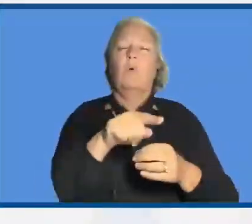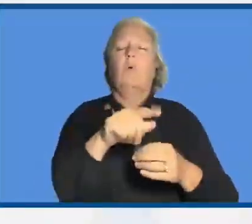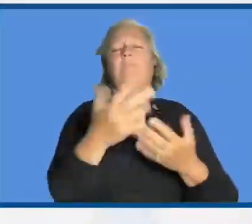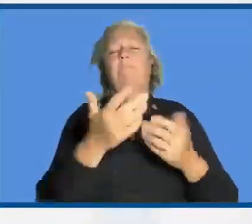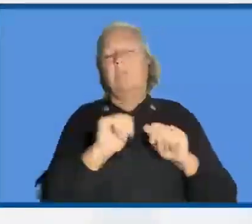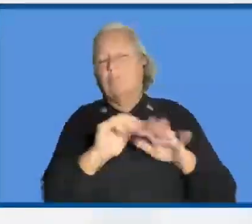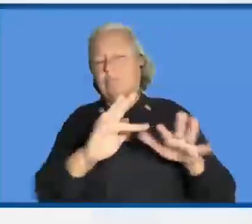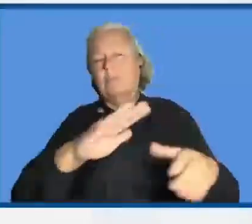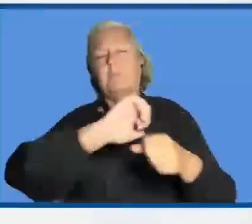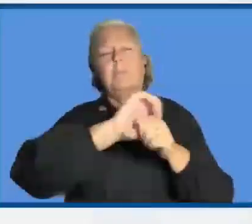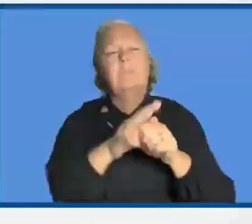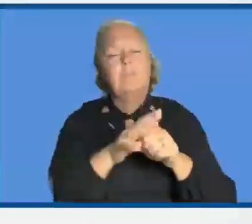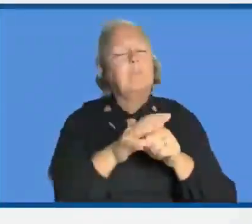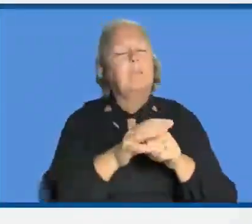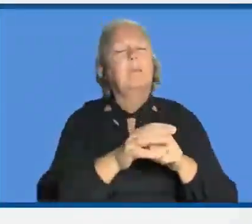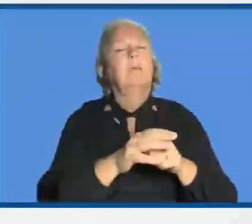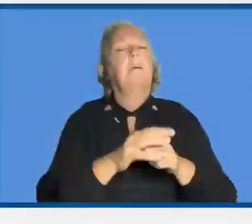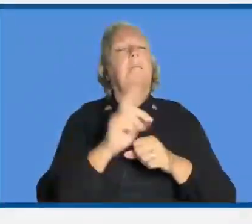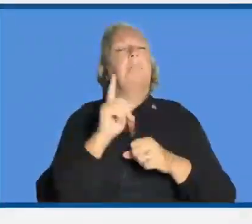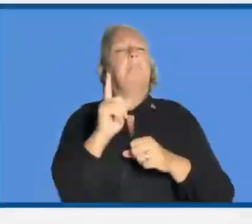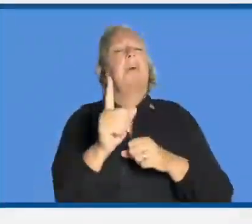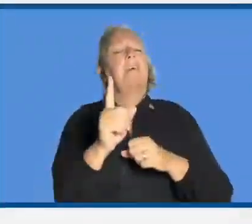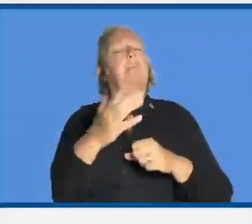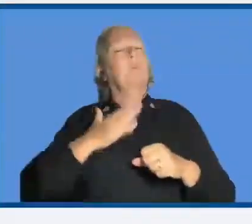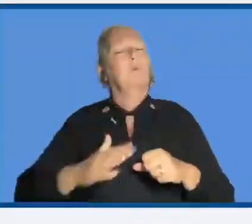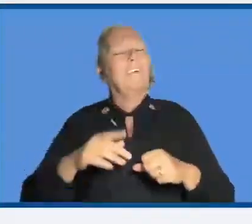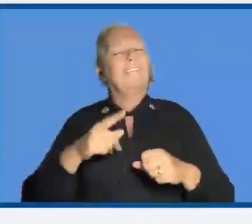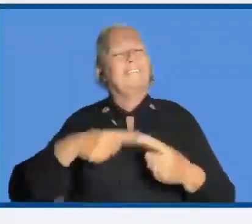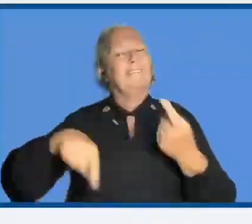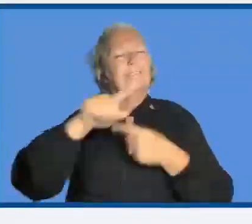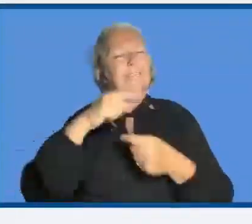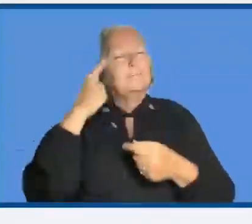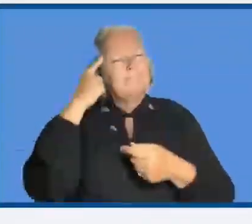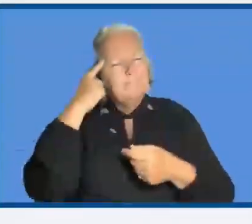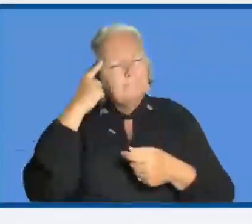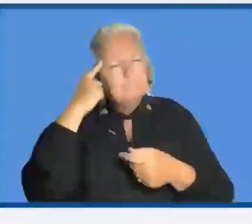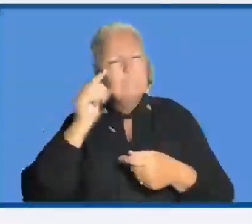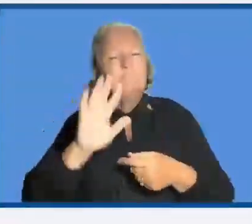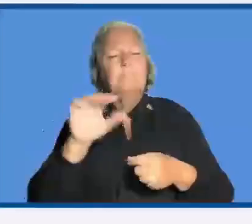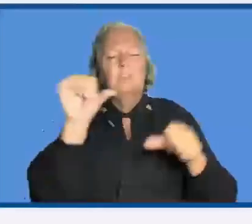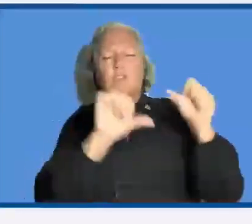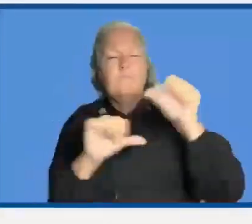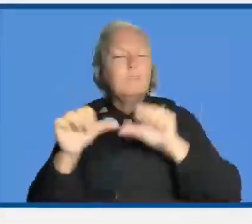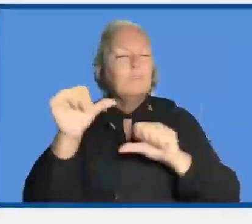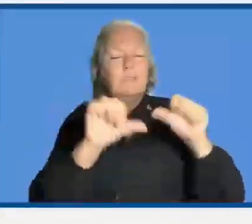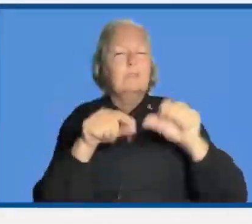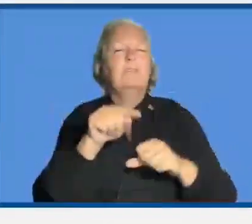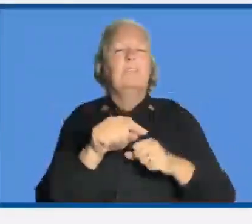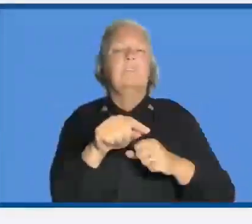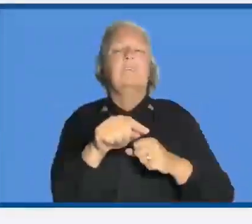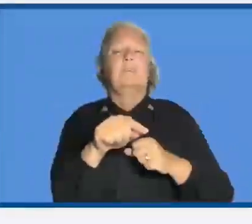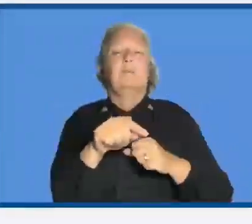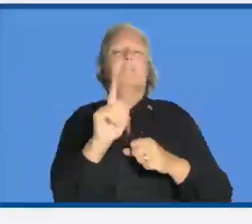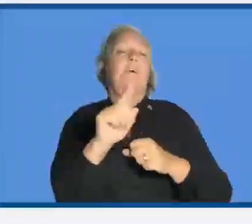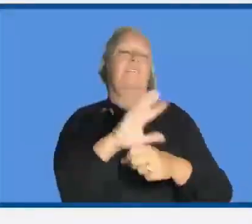foundation of reasoning that all the scientific aspects should also be involved in the rest of the